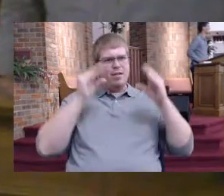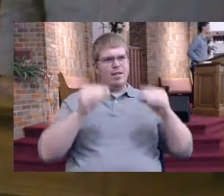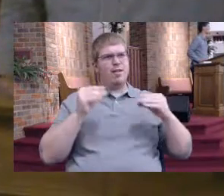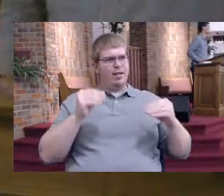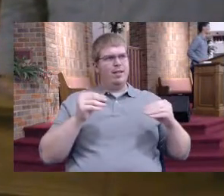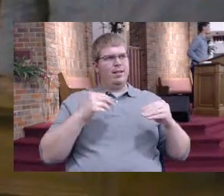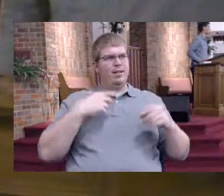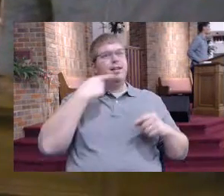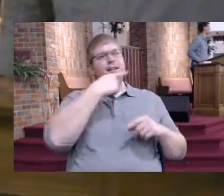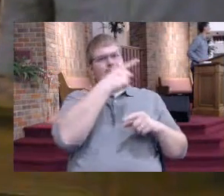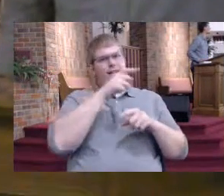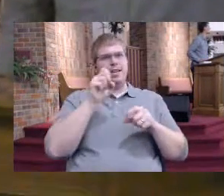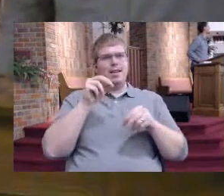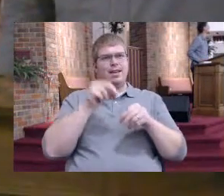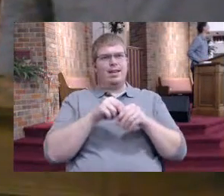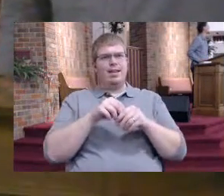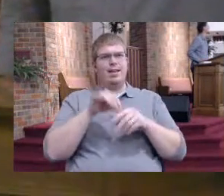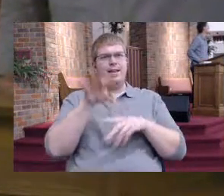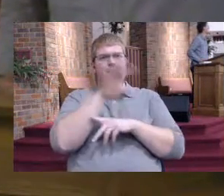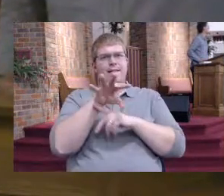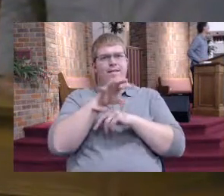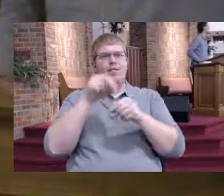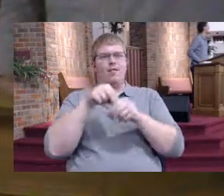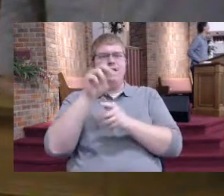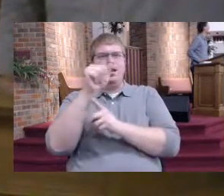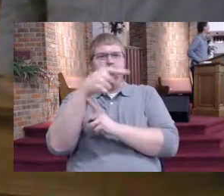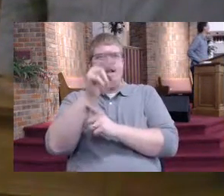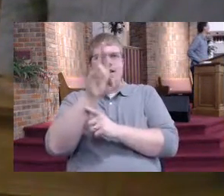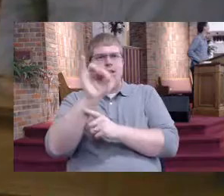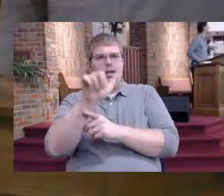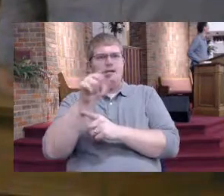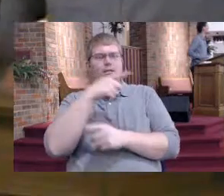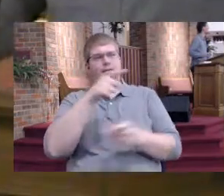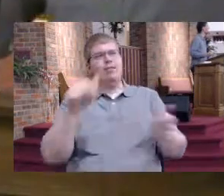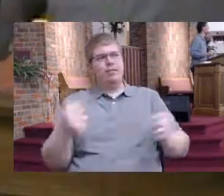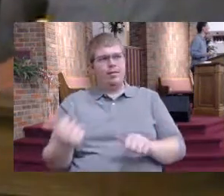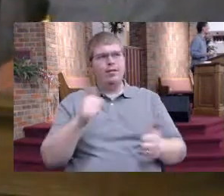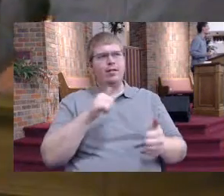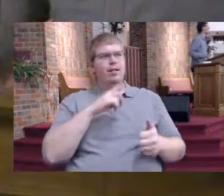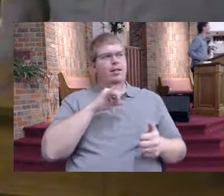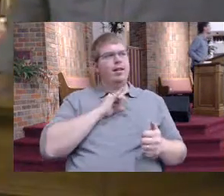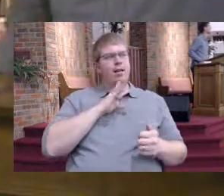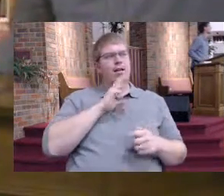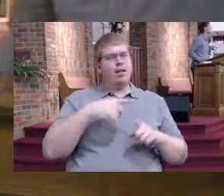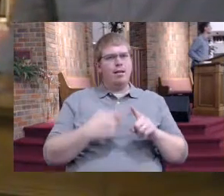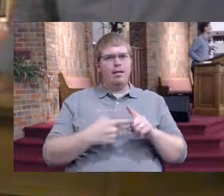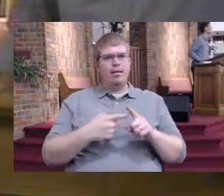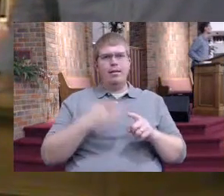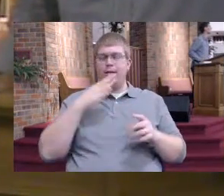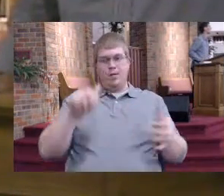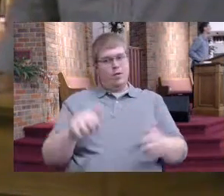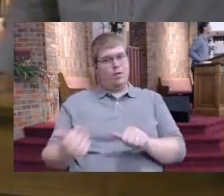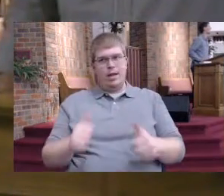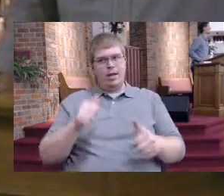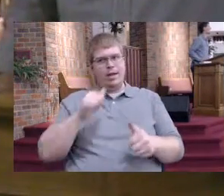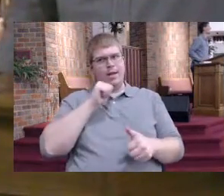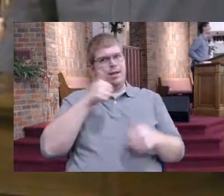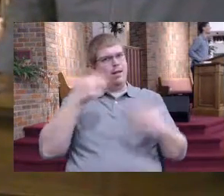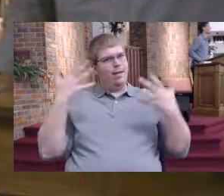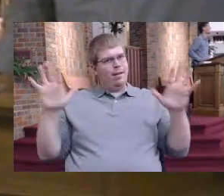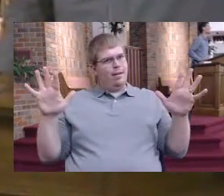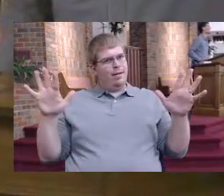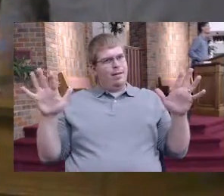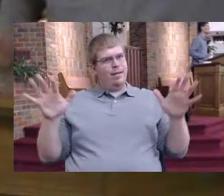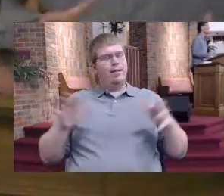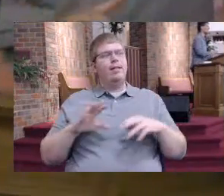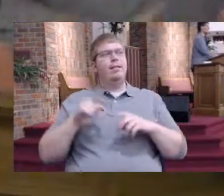that was baptism day back in April, that, as I just mentioned, this, baptism isn't the end of the story. And discipleship